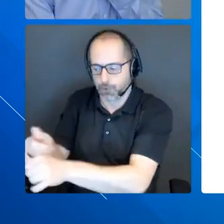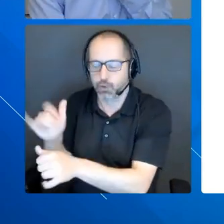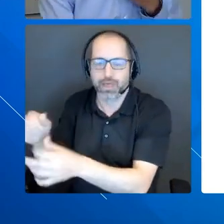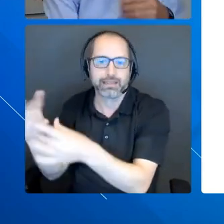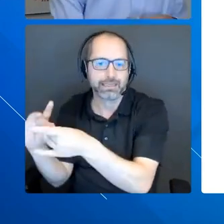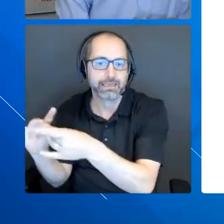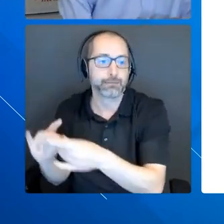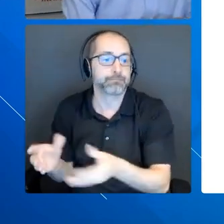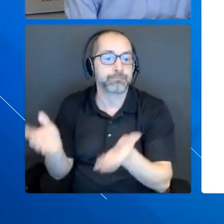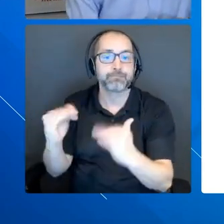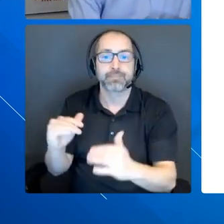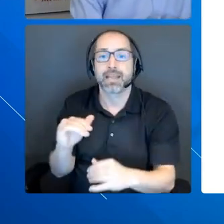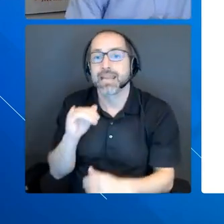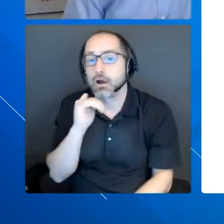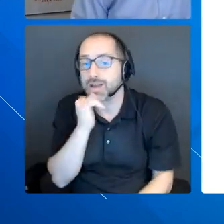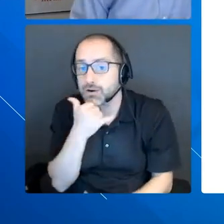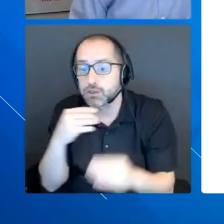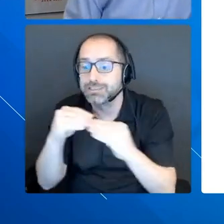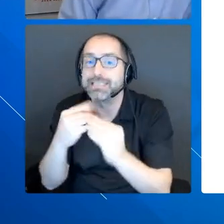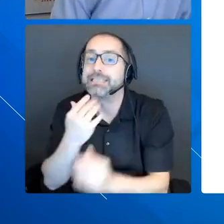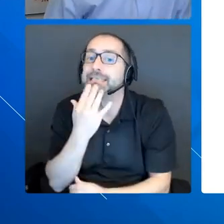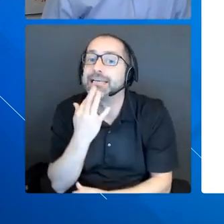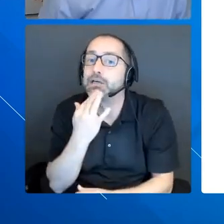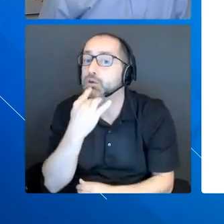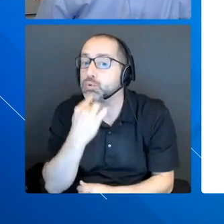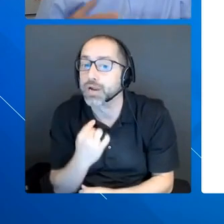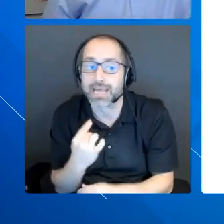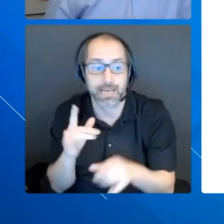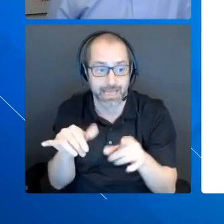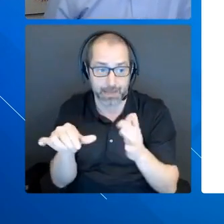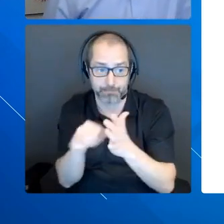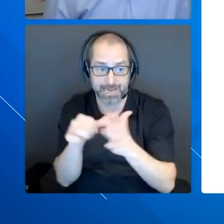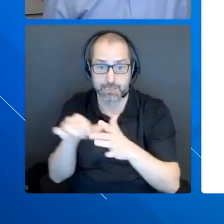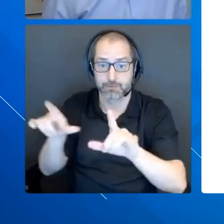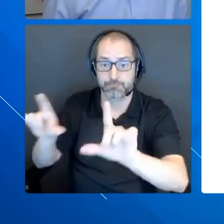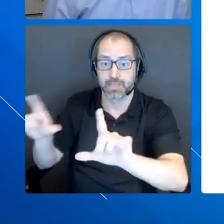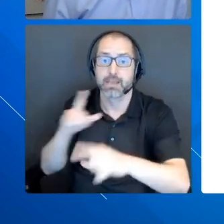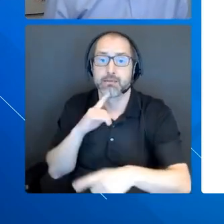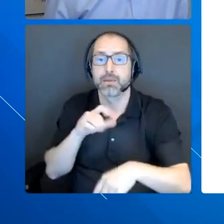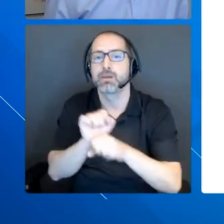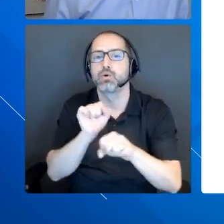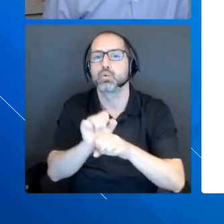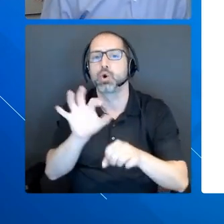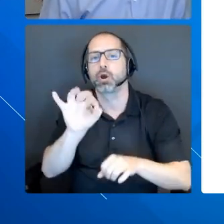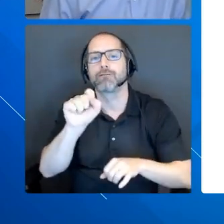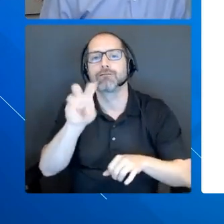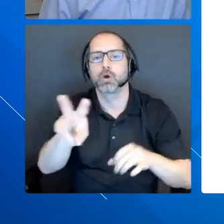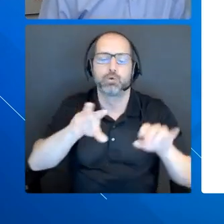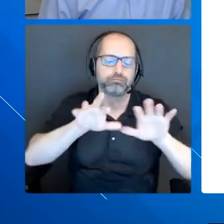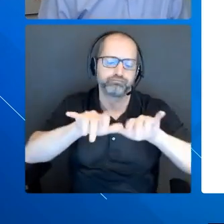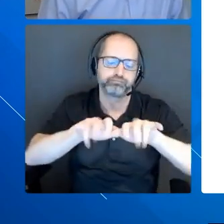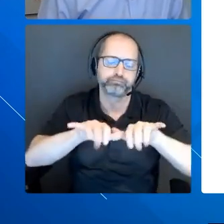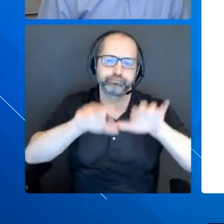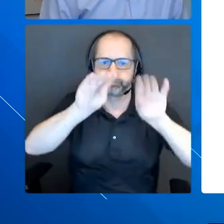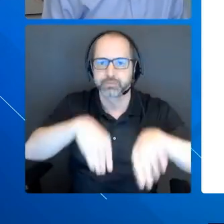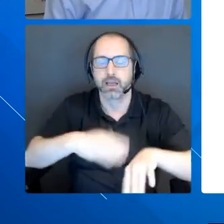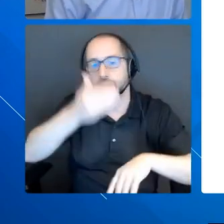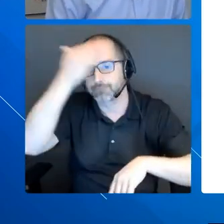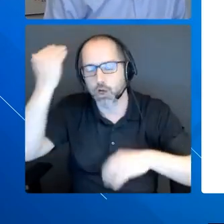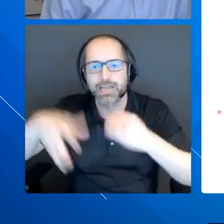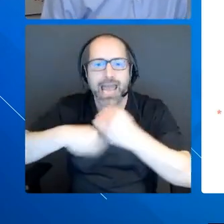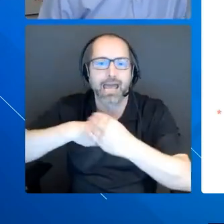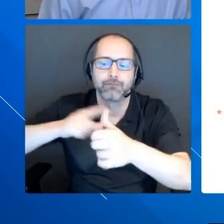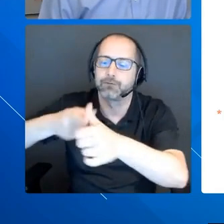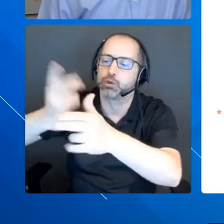Errors shown in red. So on this page, I was filling out a workflow. I forgot to add my first name. So when I click